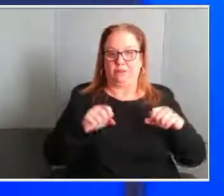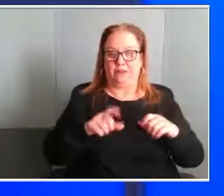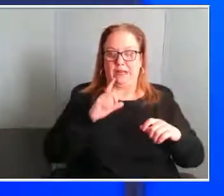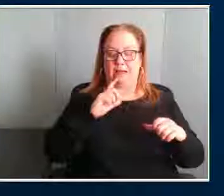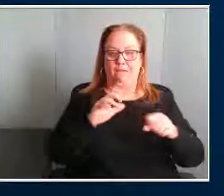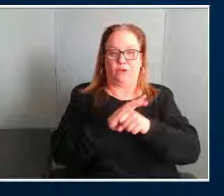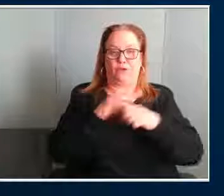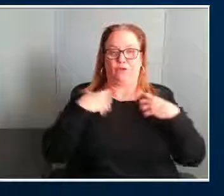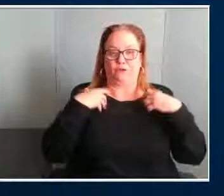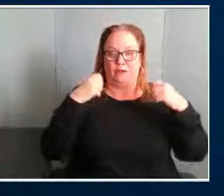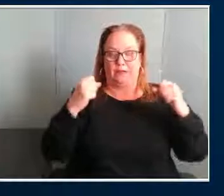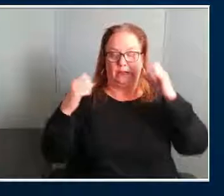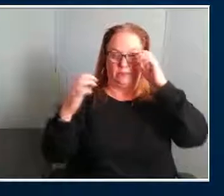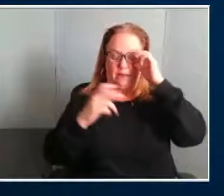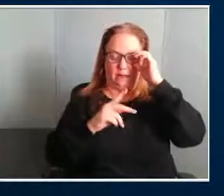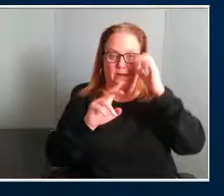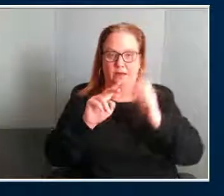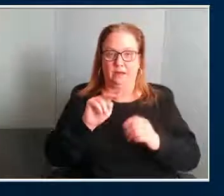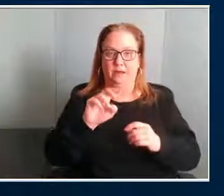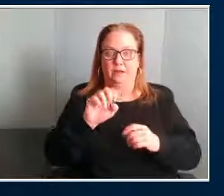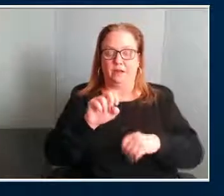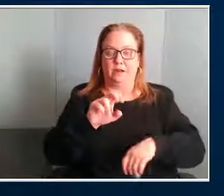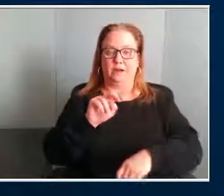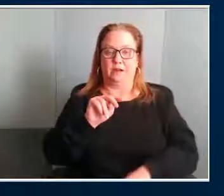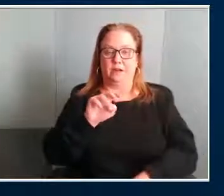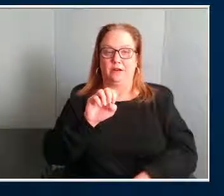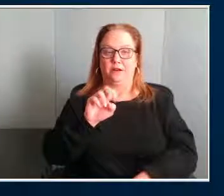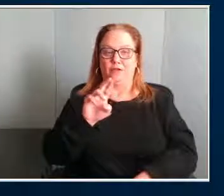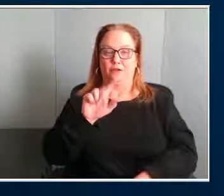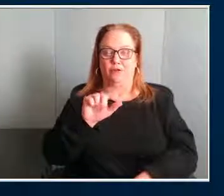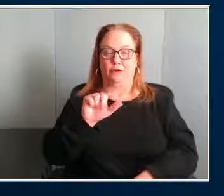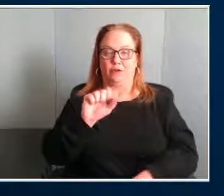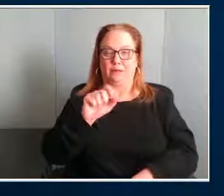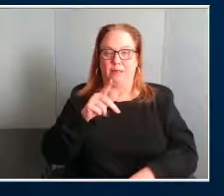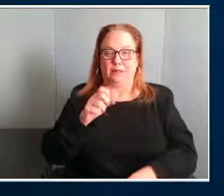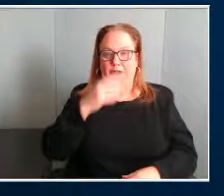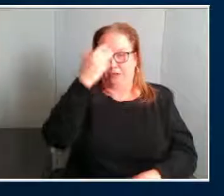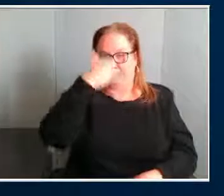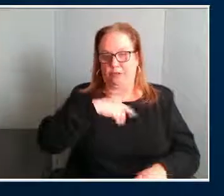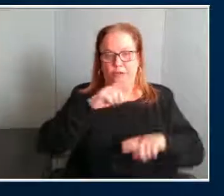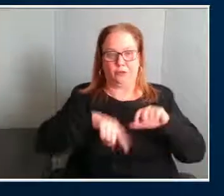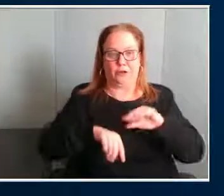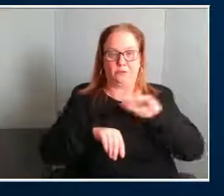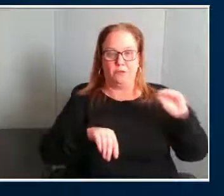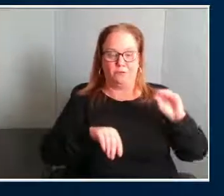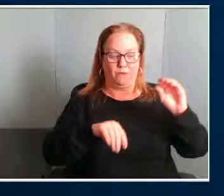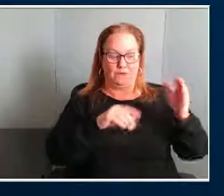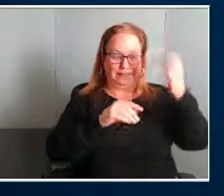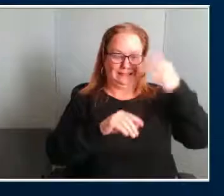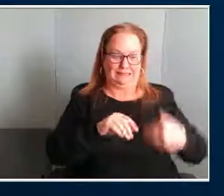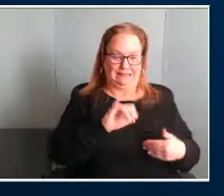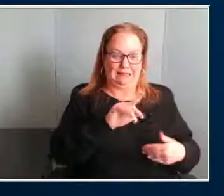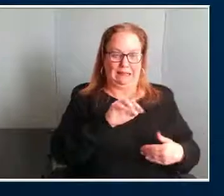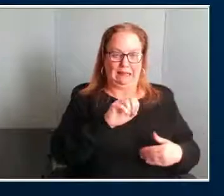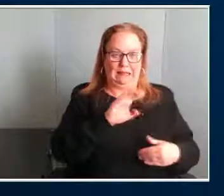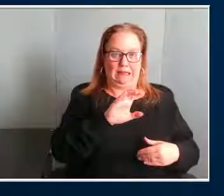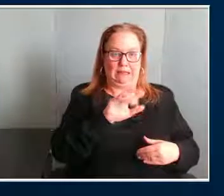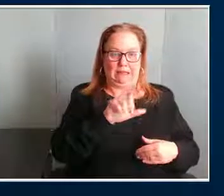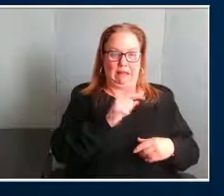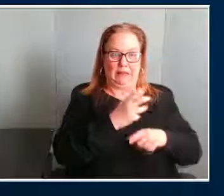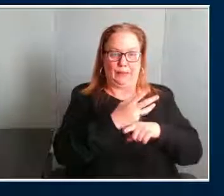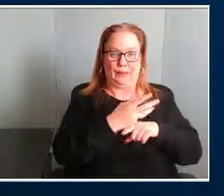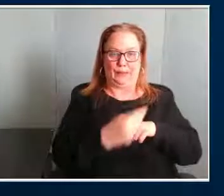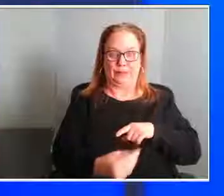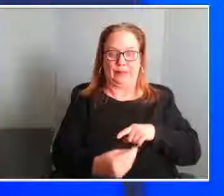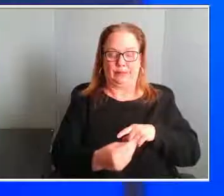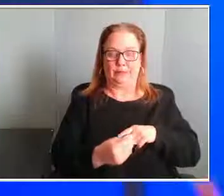so this was neurospeak again when she said plegic. That means you couldn't move one side. Couldn't move one side, and then, you know, the clot gets removed, and, you know,